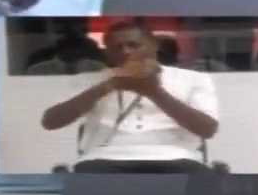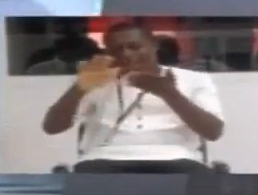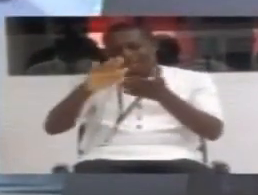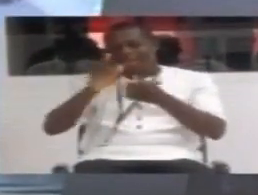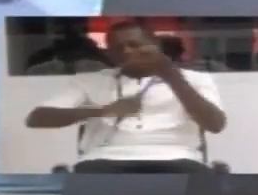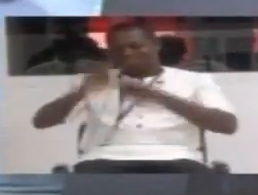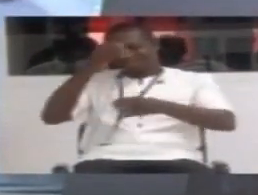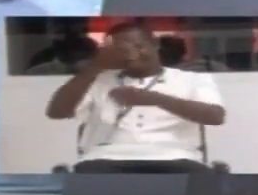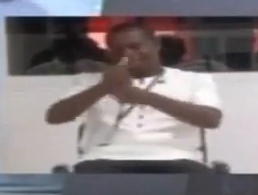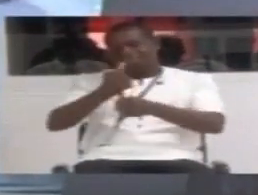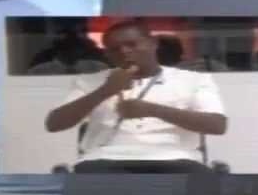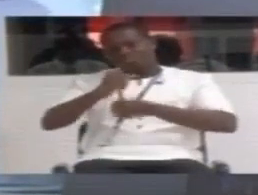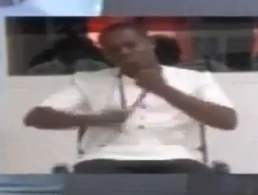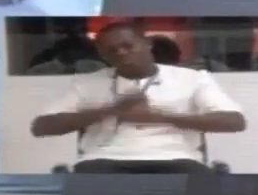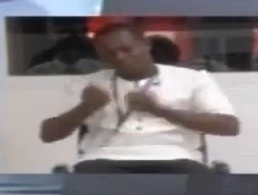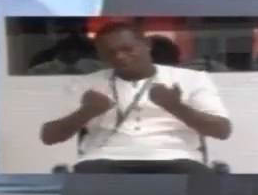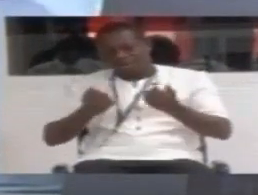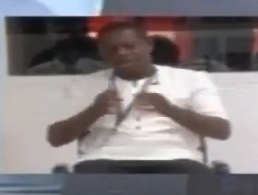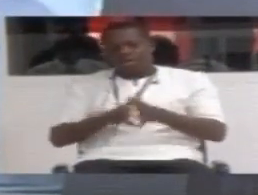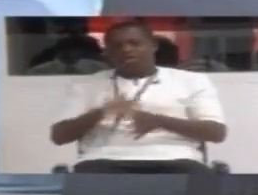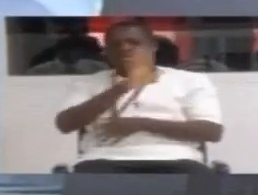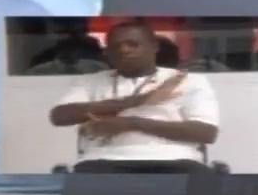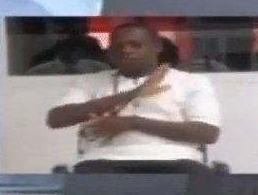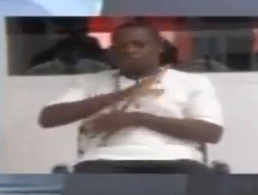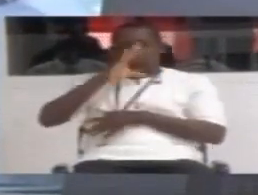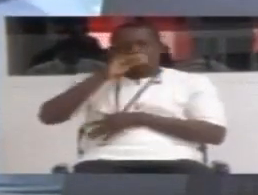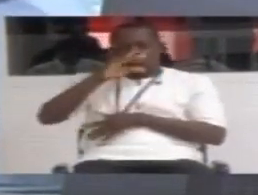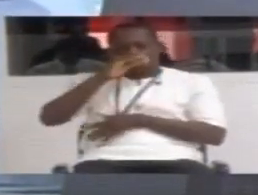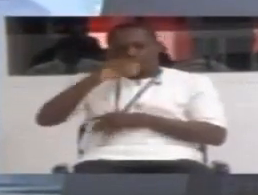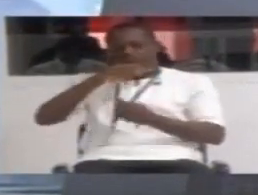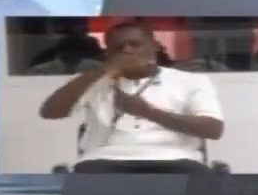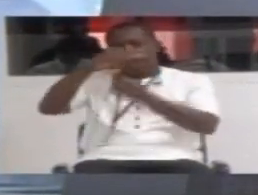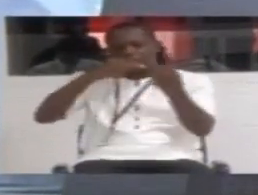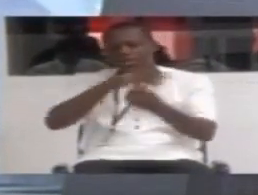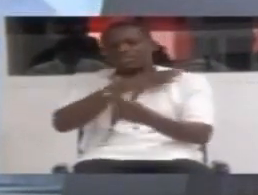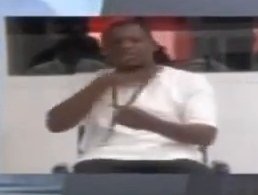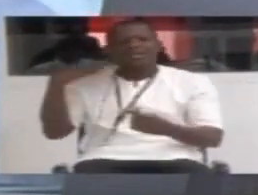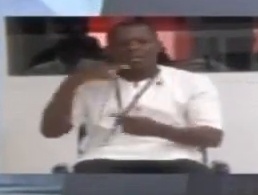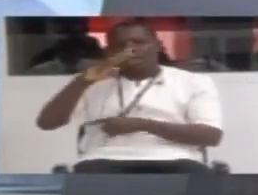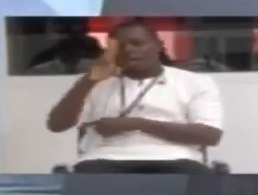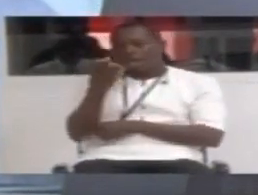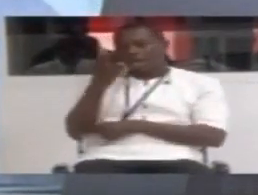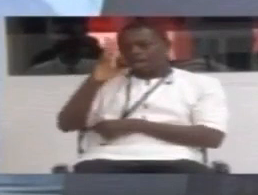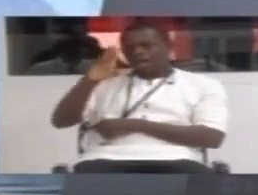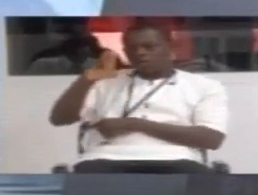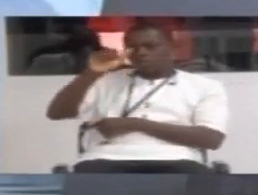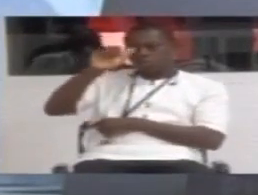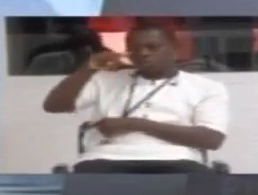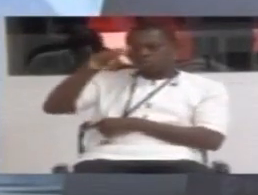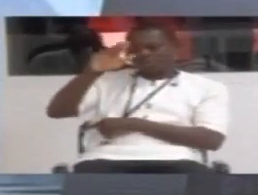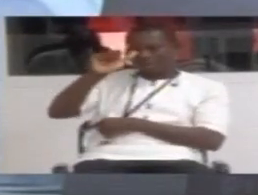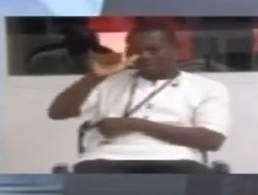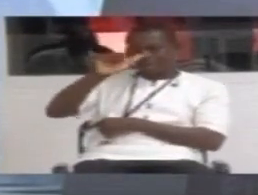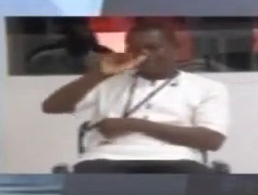We talked about the killing of Haruna Jammeh. Waxtan nañ mbiri niñ reey